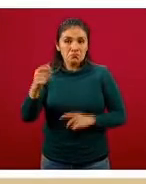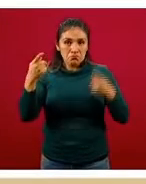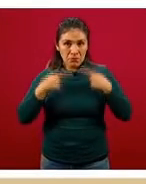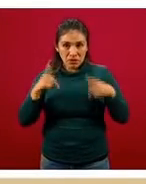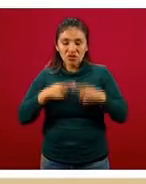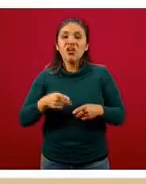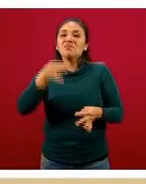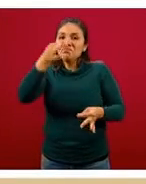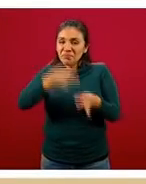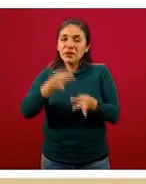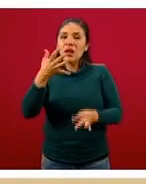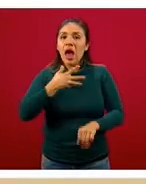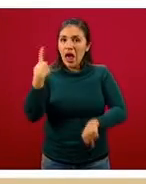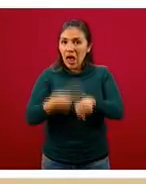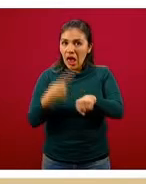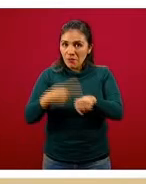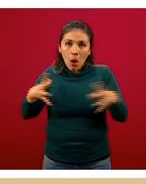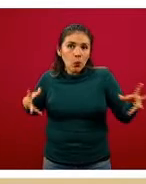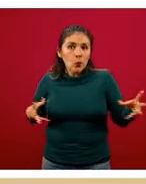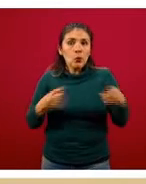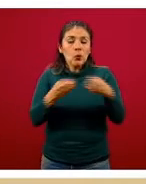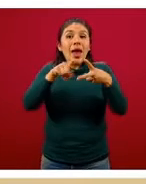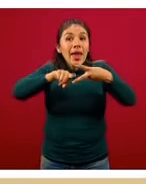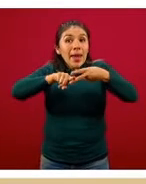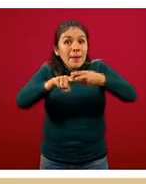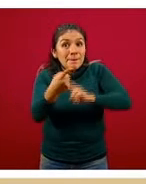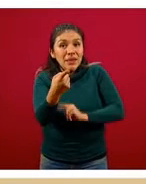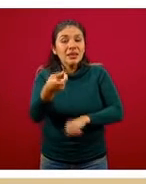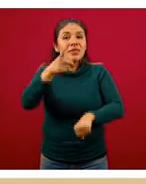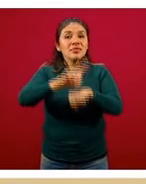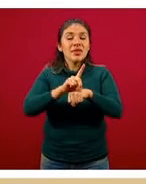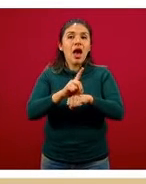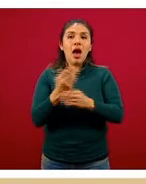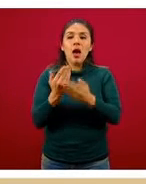So let's look at the national data.